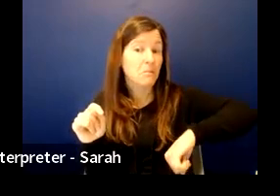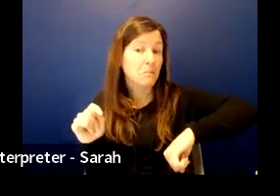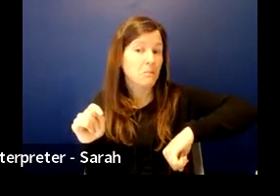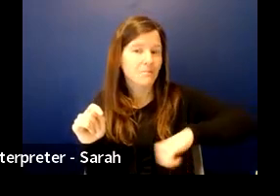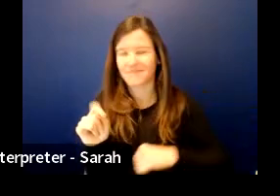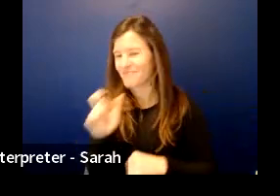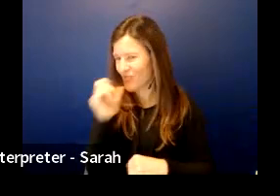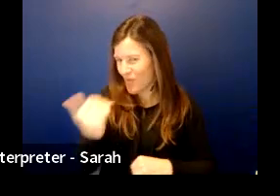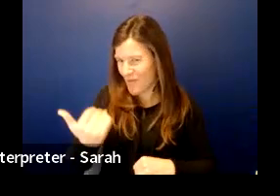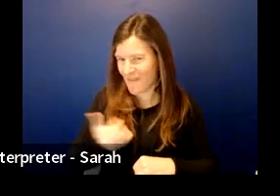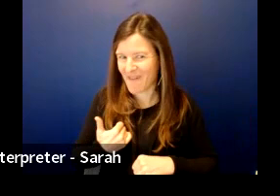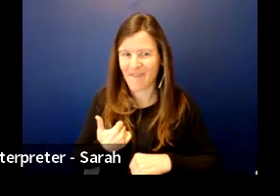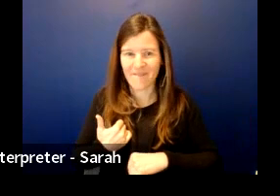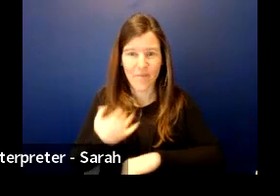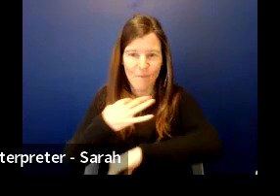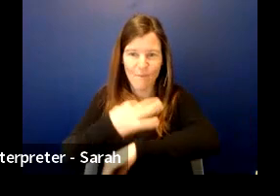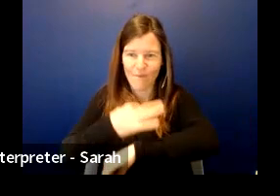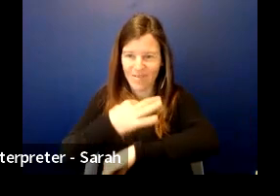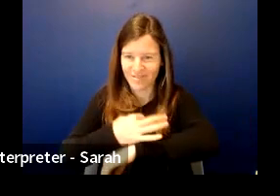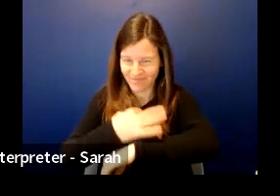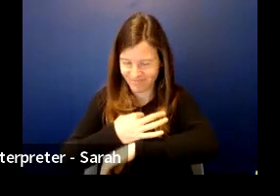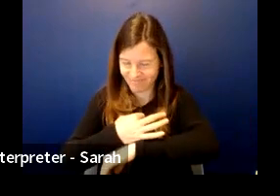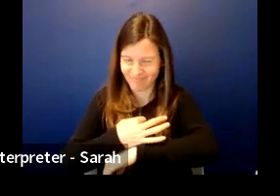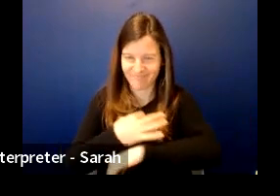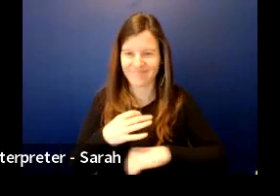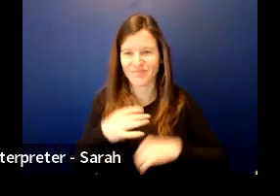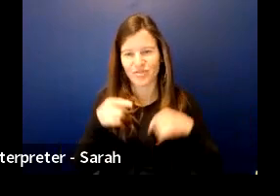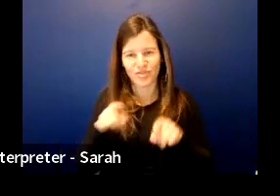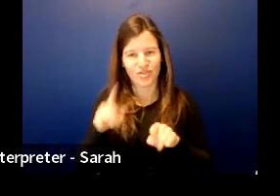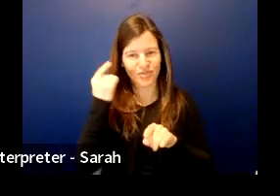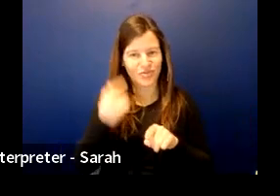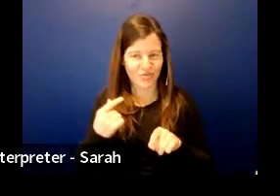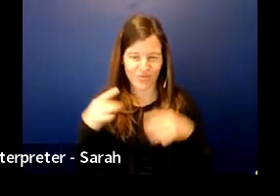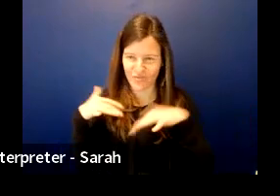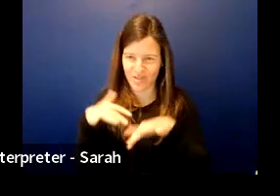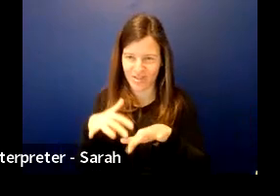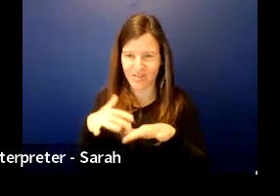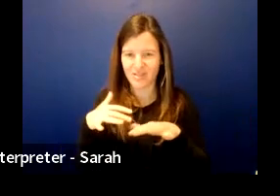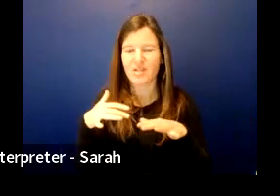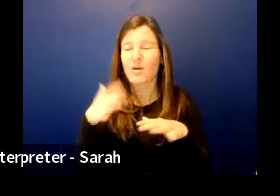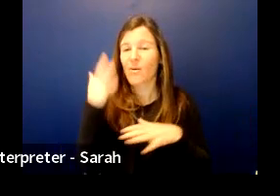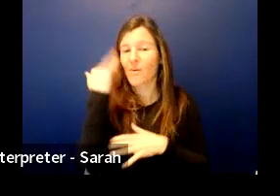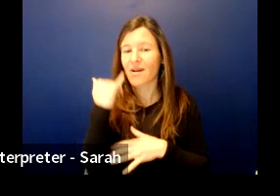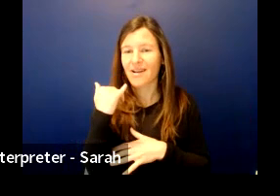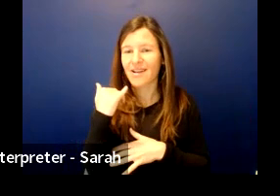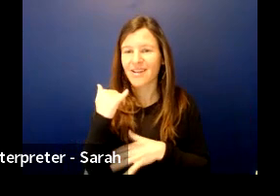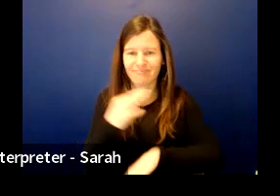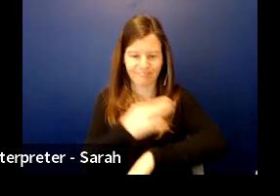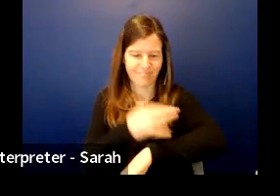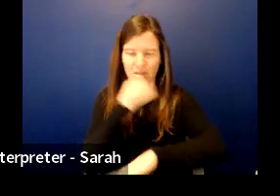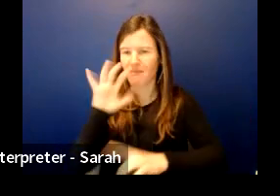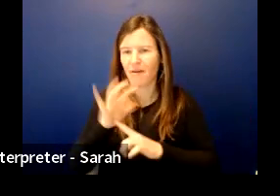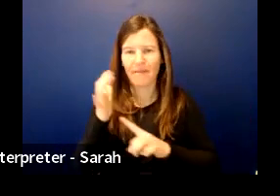would not have, or we wouldn't have a wristwatch in the Gold Rush collections. And that's because wristwatches weren't